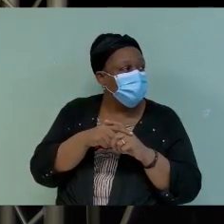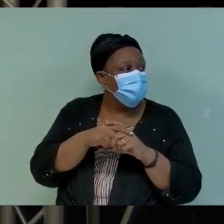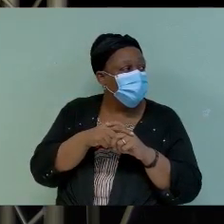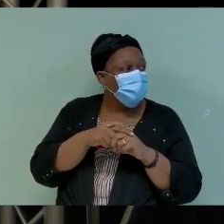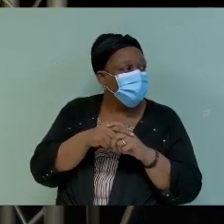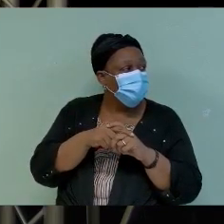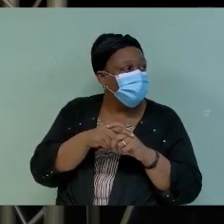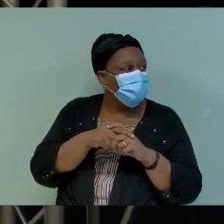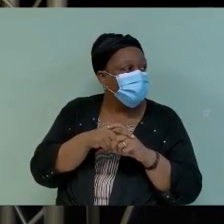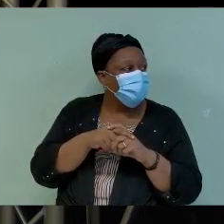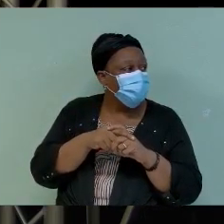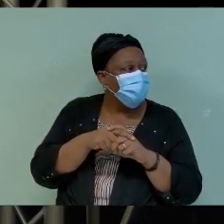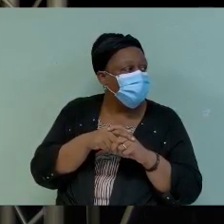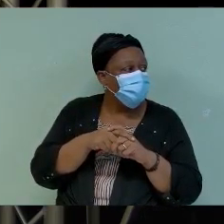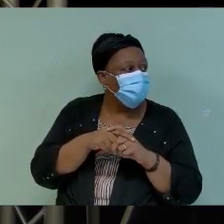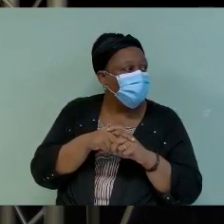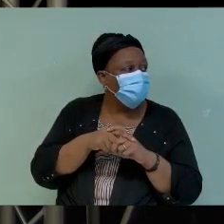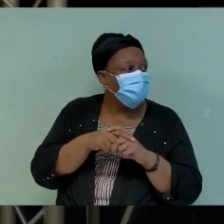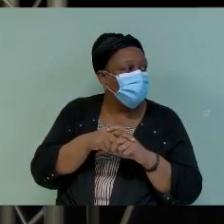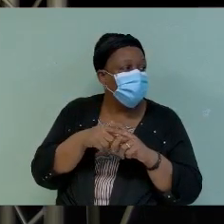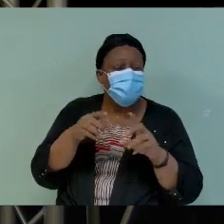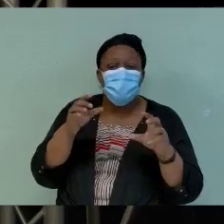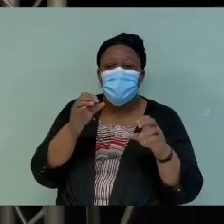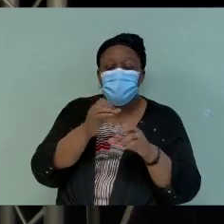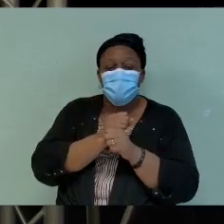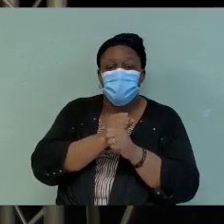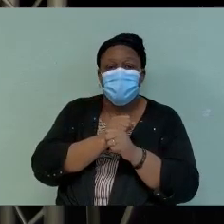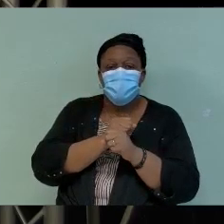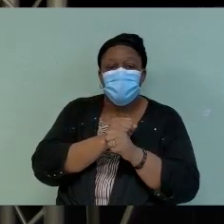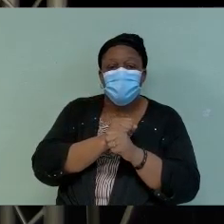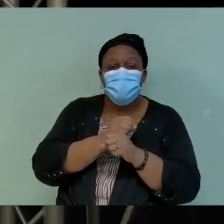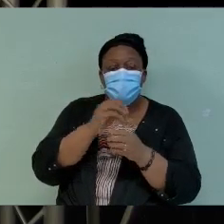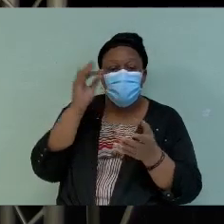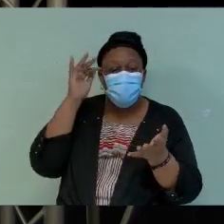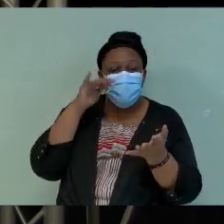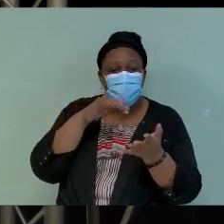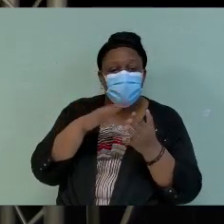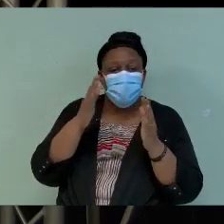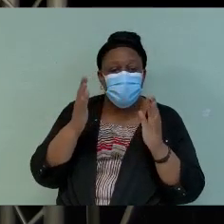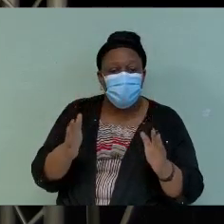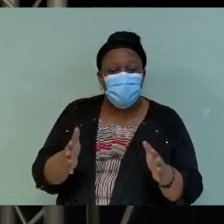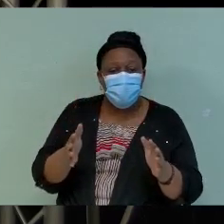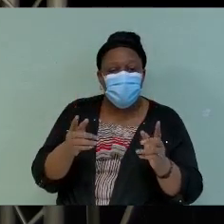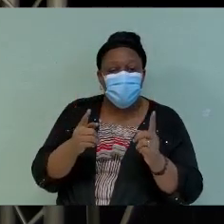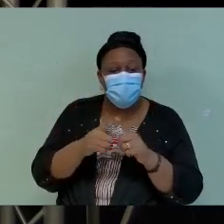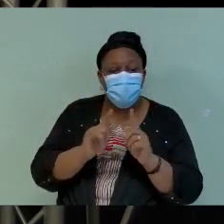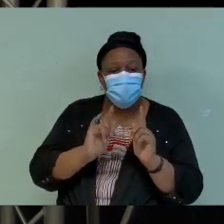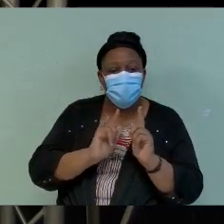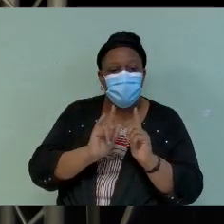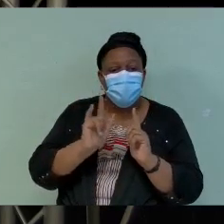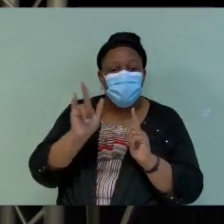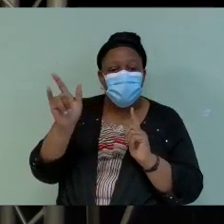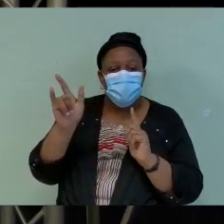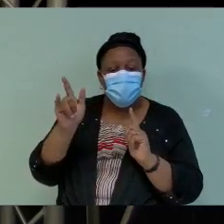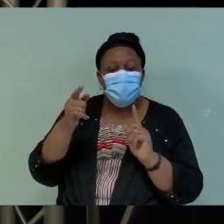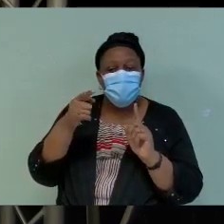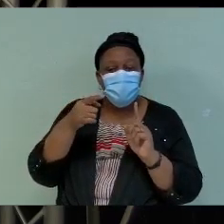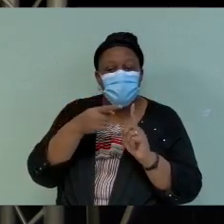repatriating our students soonest. It's very welcoming, and it's moving along